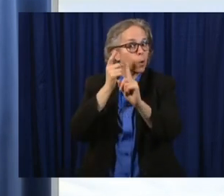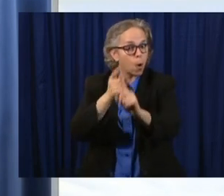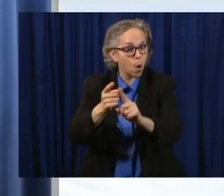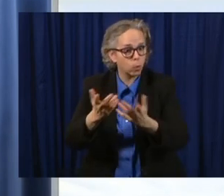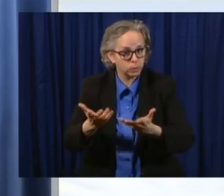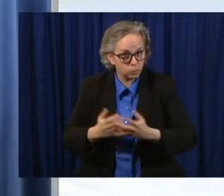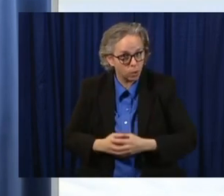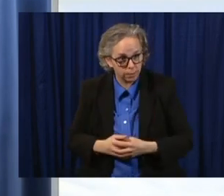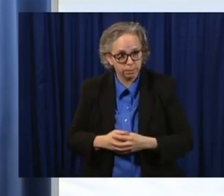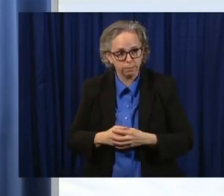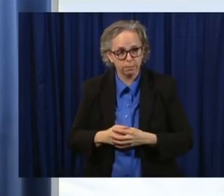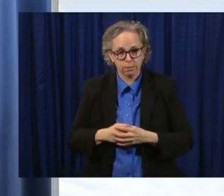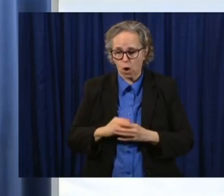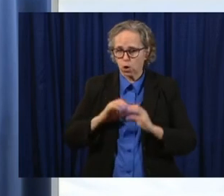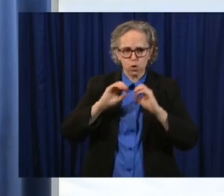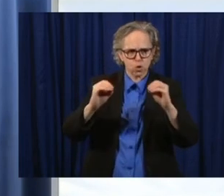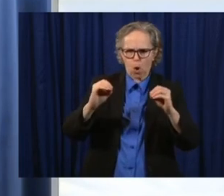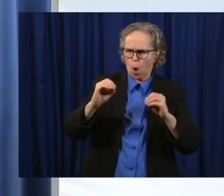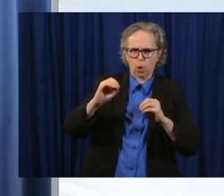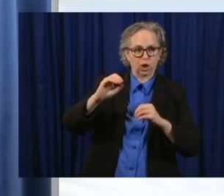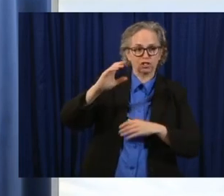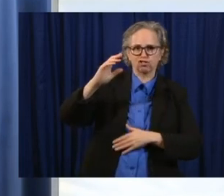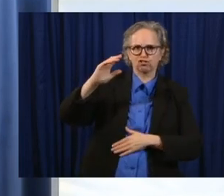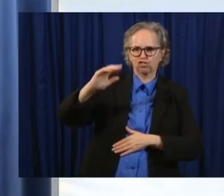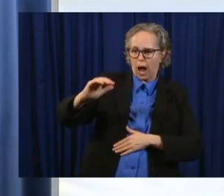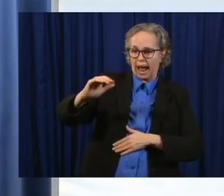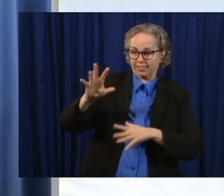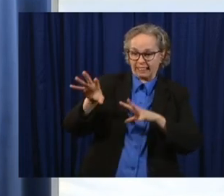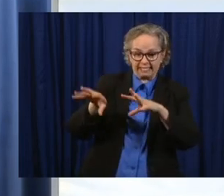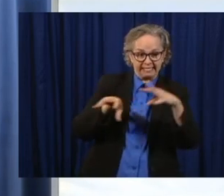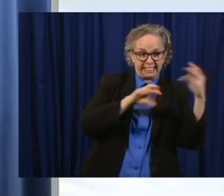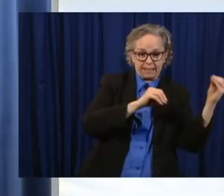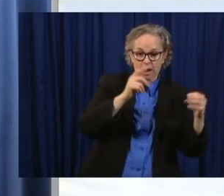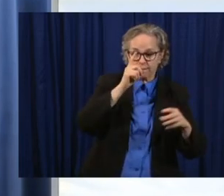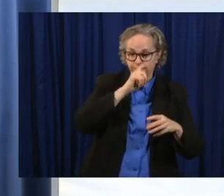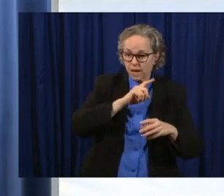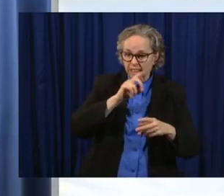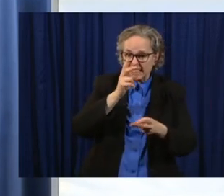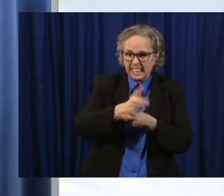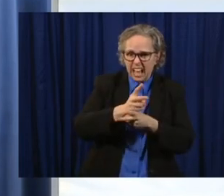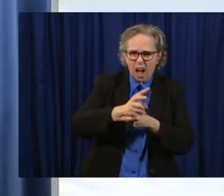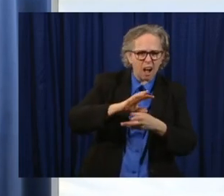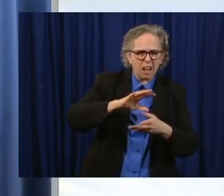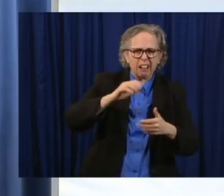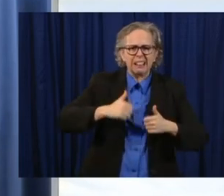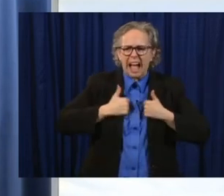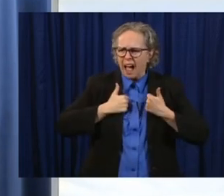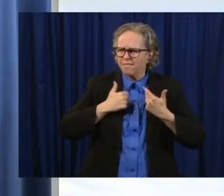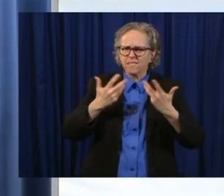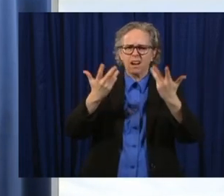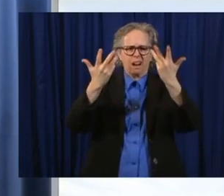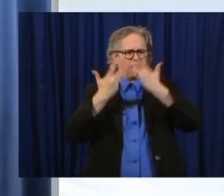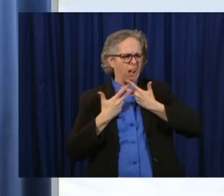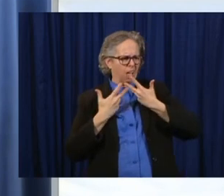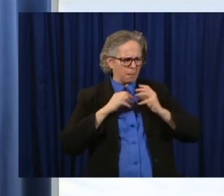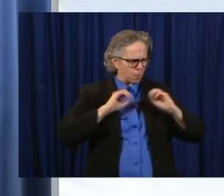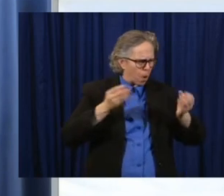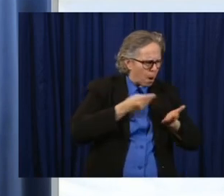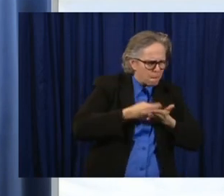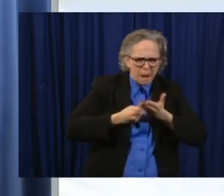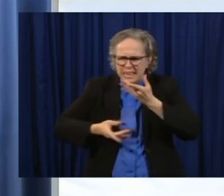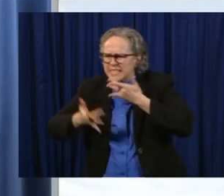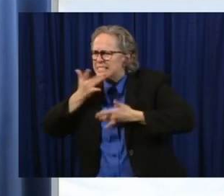leaves foster care during this pandemic without a safe place to call home. So I encourage county children's